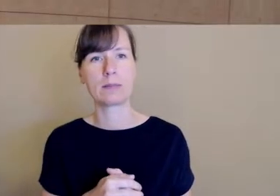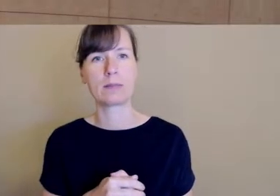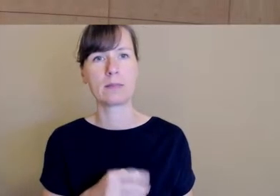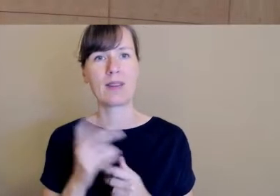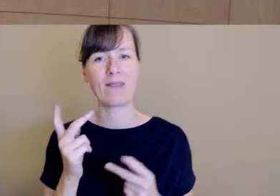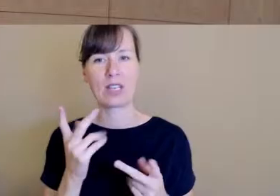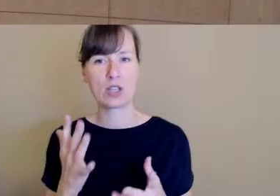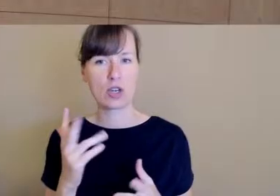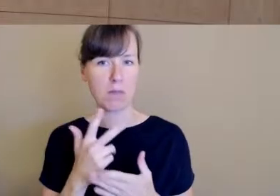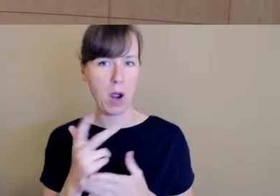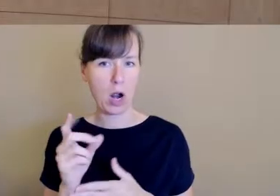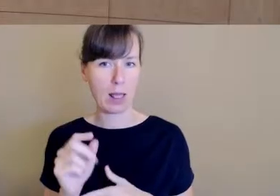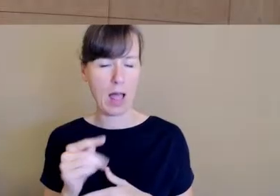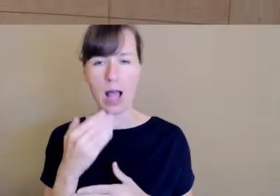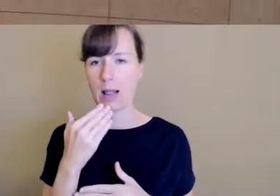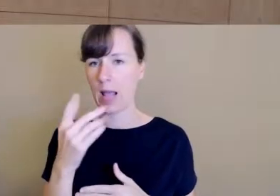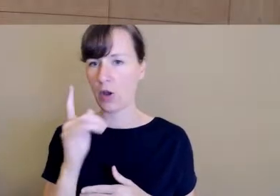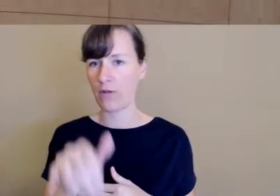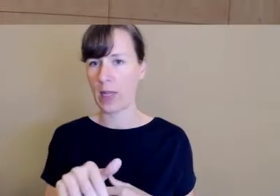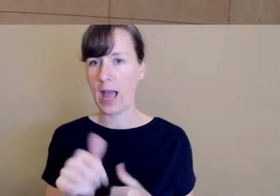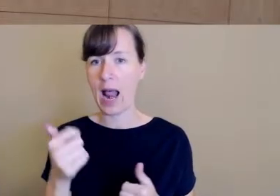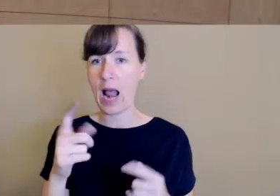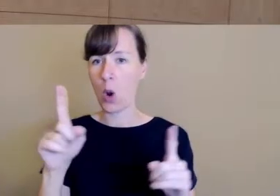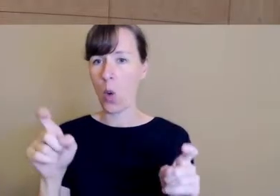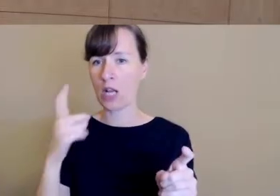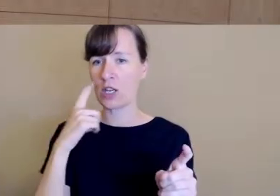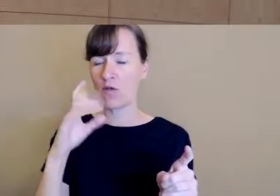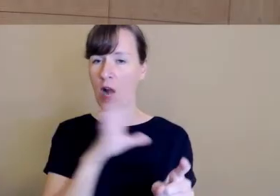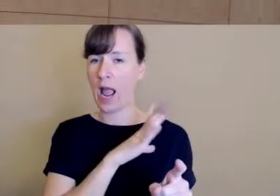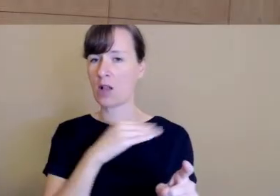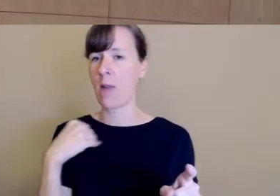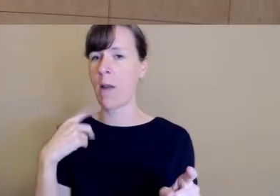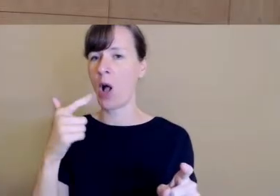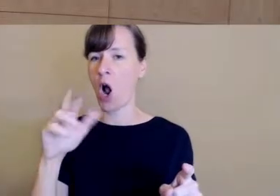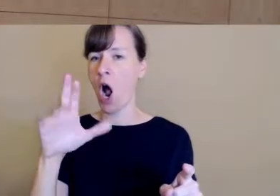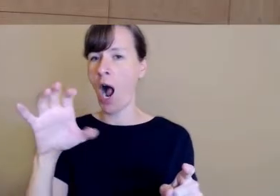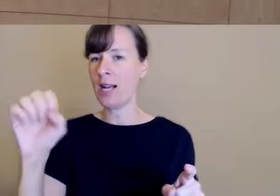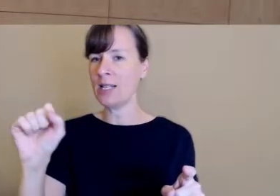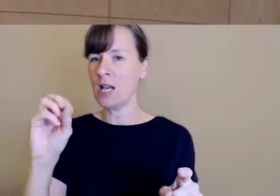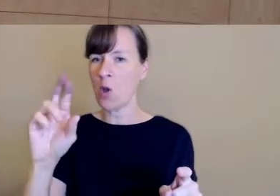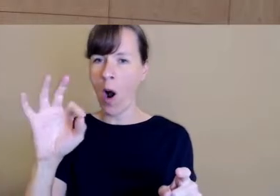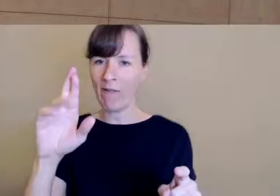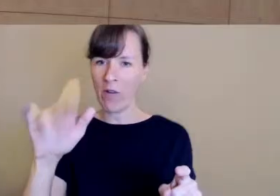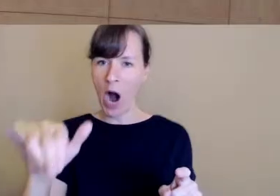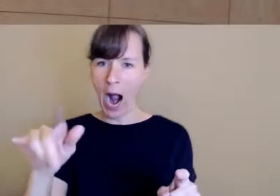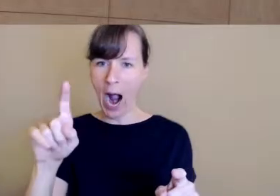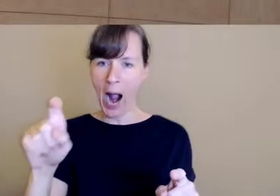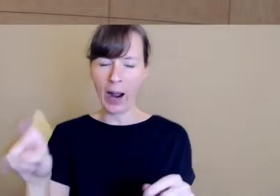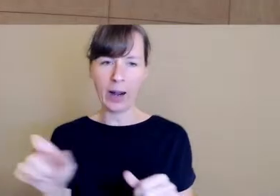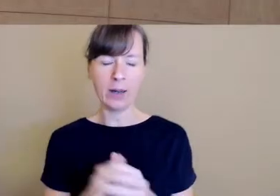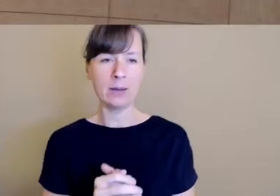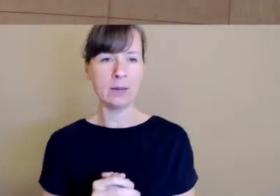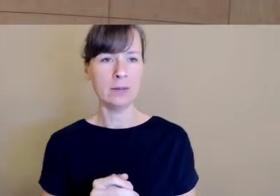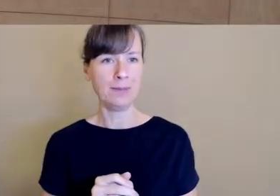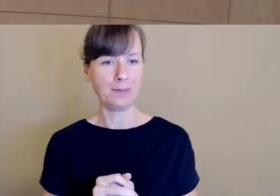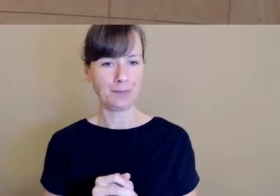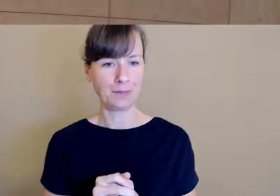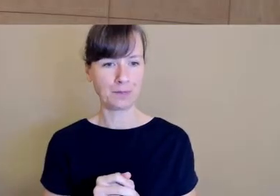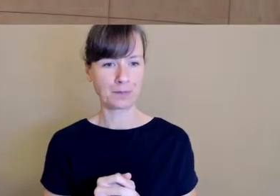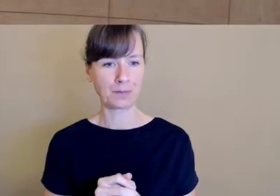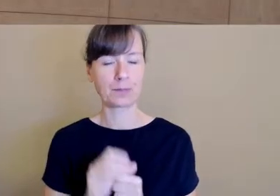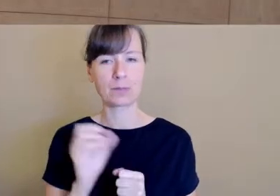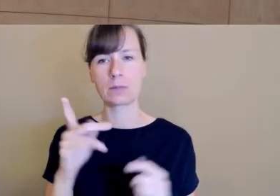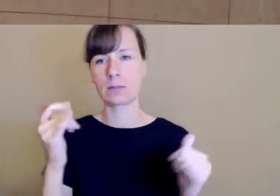parking lot. Thank you for that. Any questions for Councilmember Garces or Councilmember Fry? Okay, then we are on to